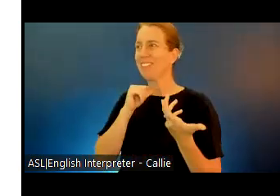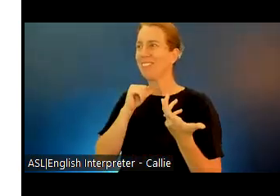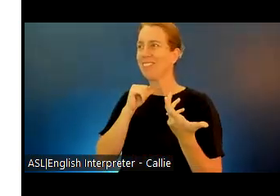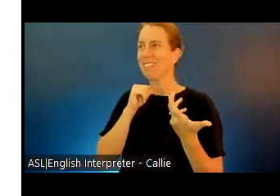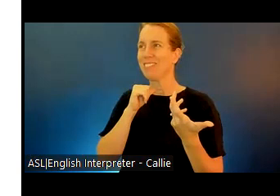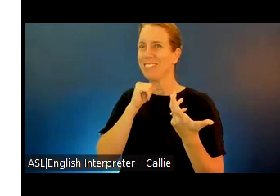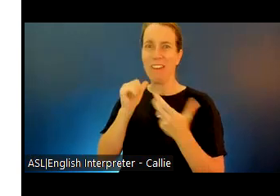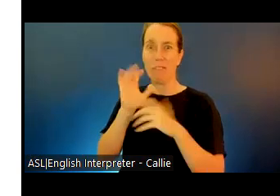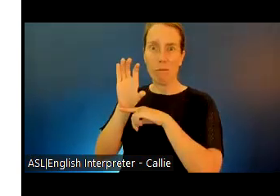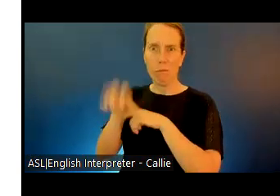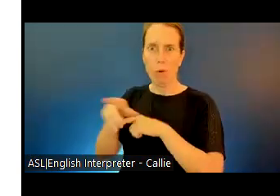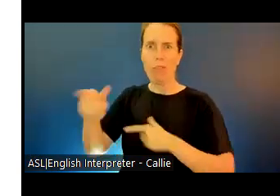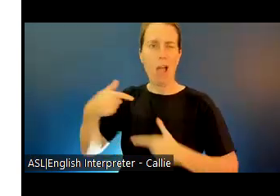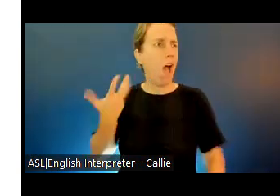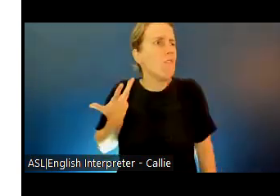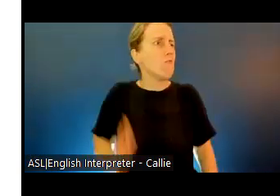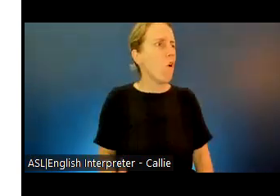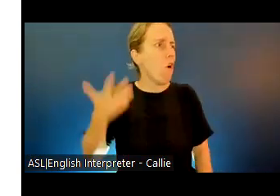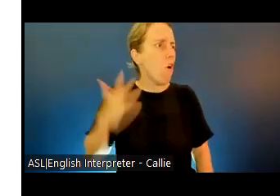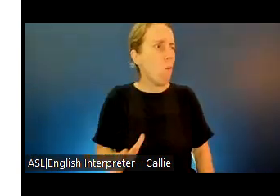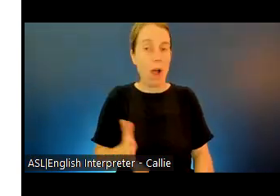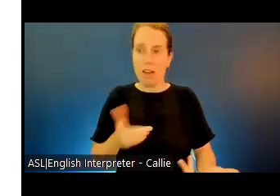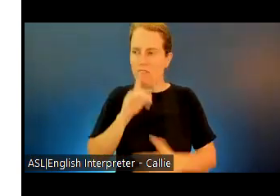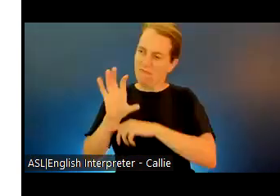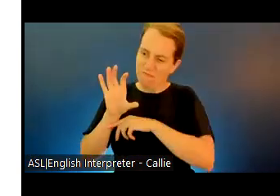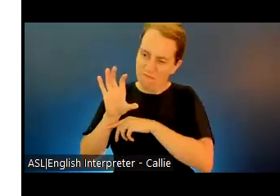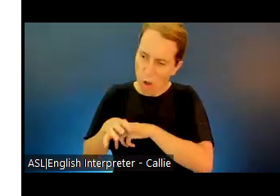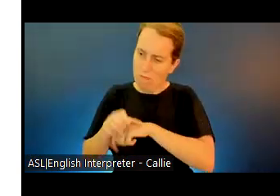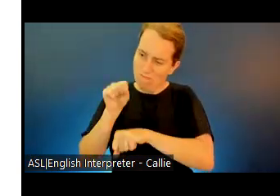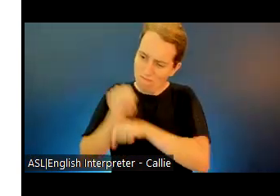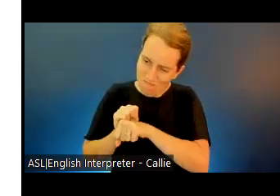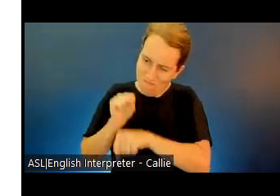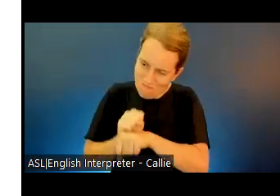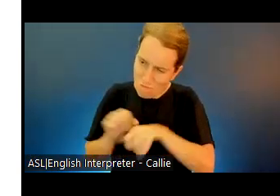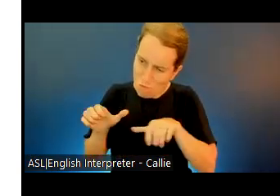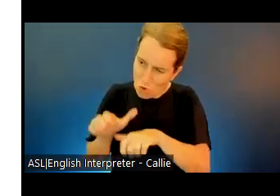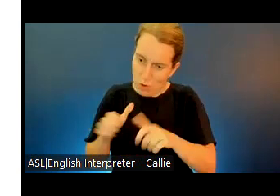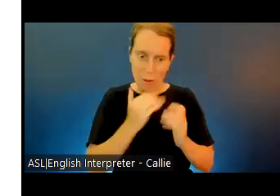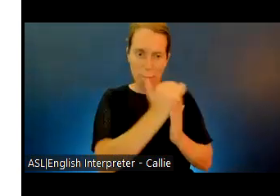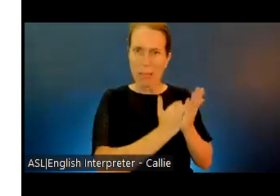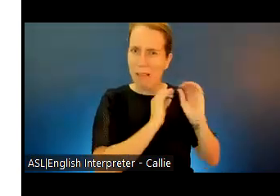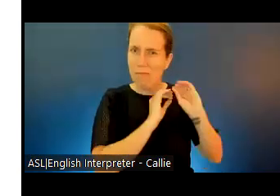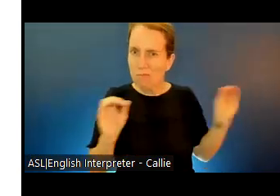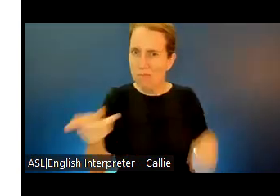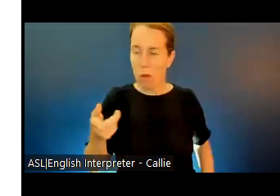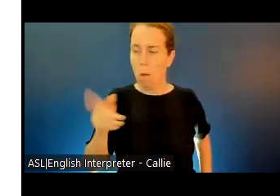just purely against that person's will and not written out in that plan. Next slide, please.